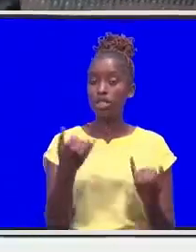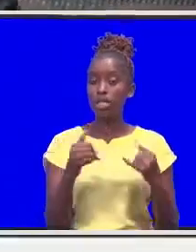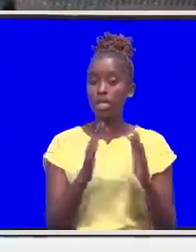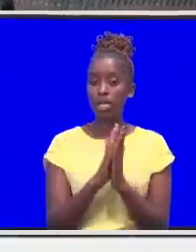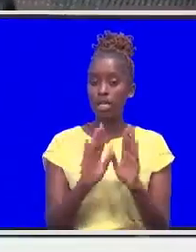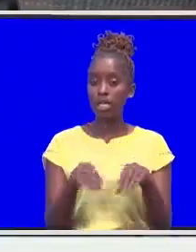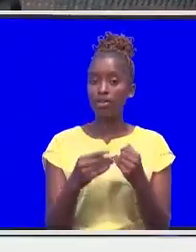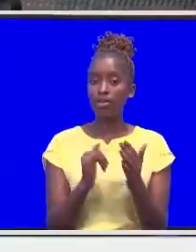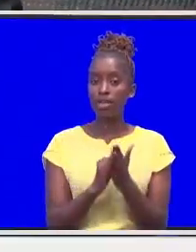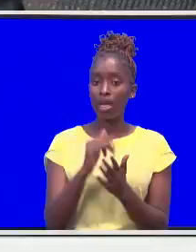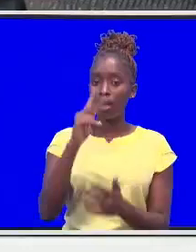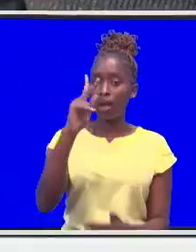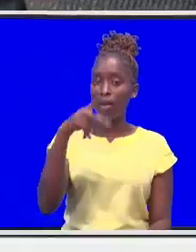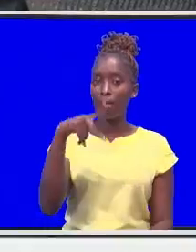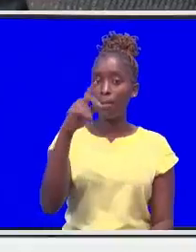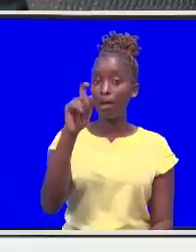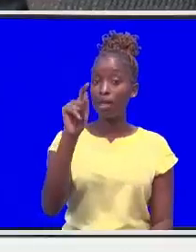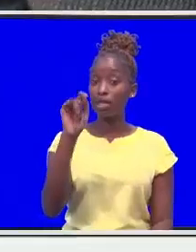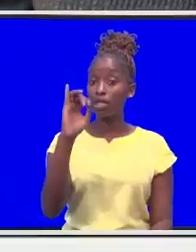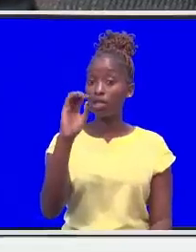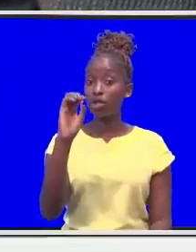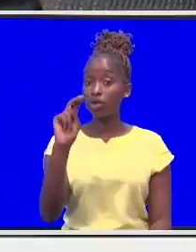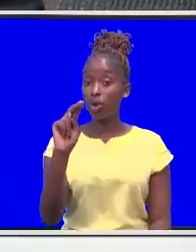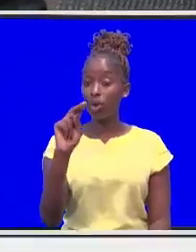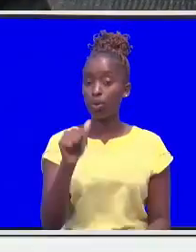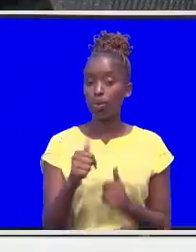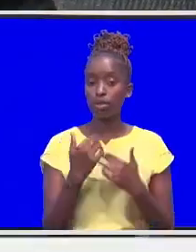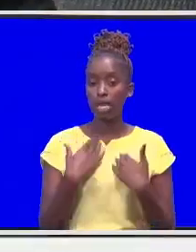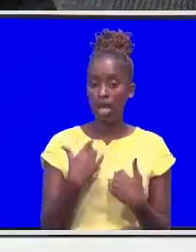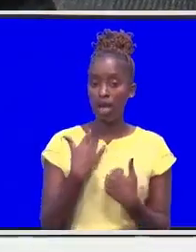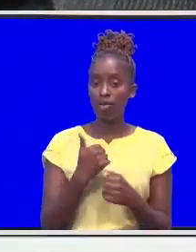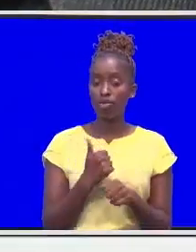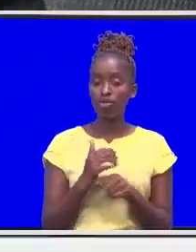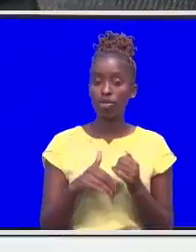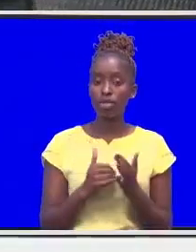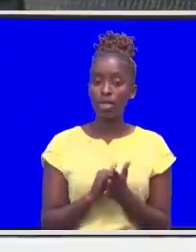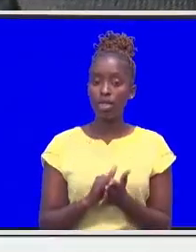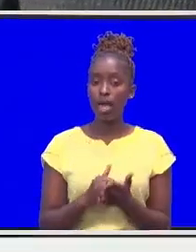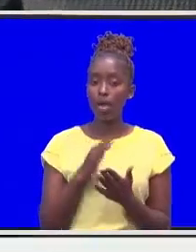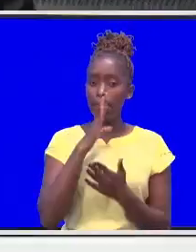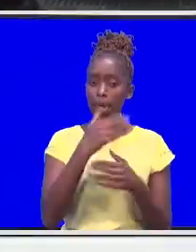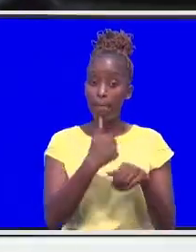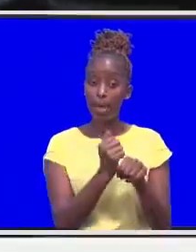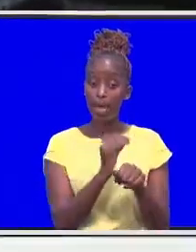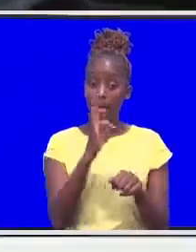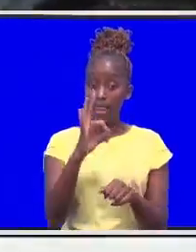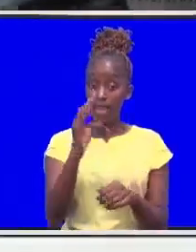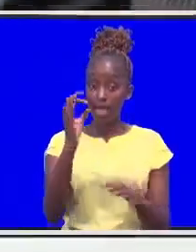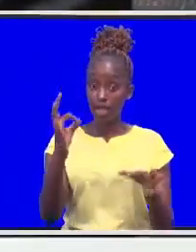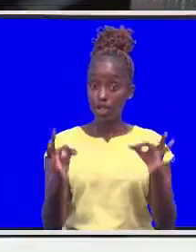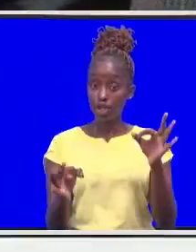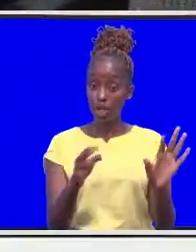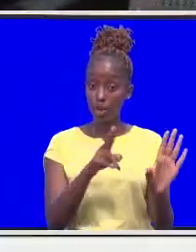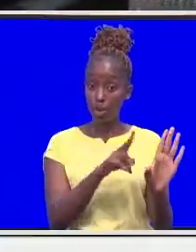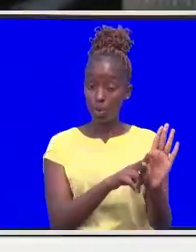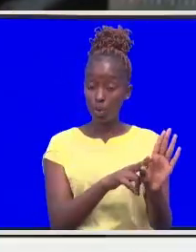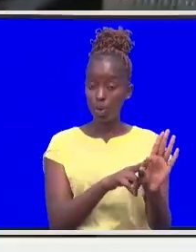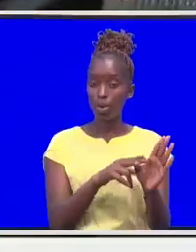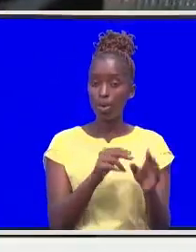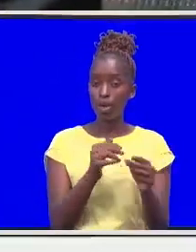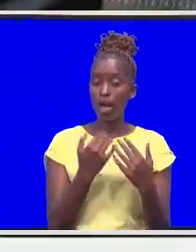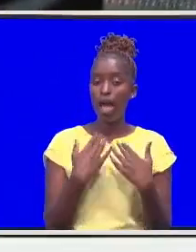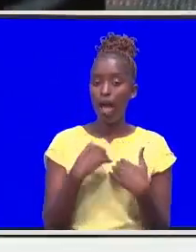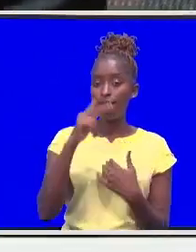for out-of-court mediation, a request that bore no fruits. The motion was conducted by a three-judge bench, among them